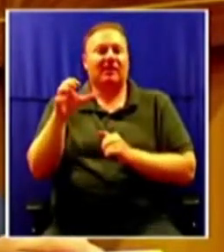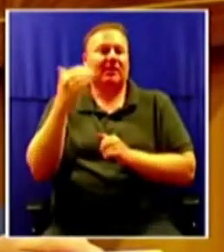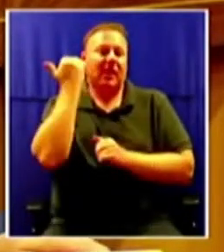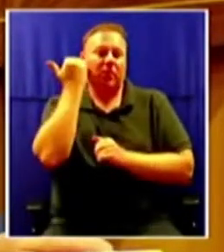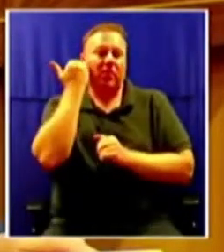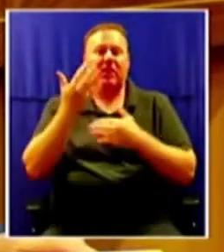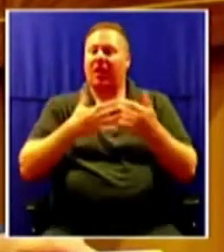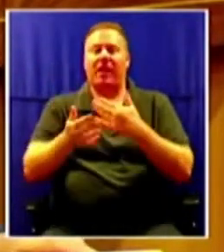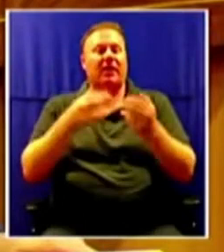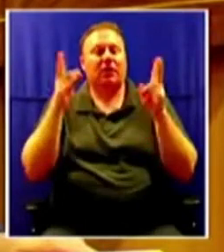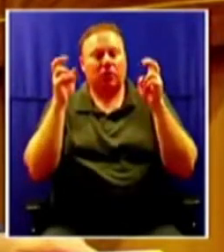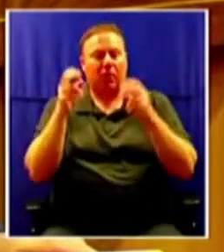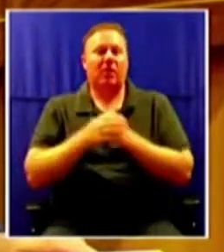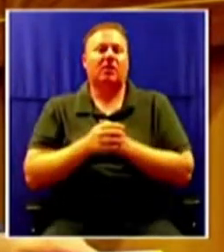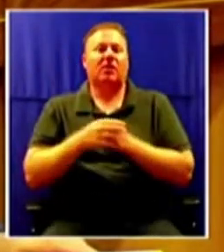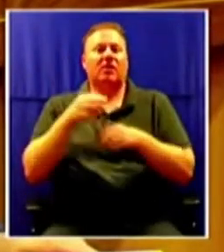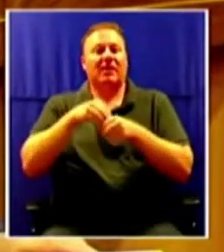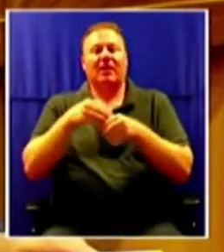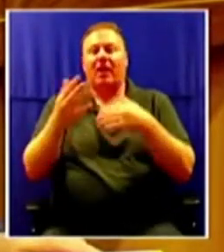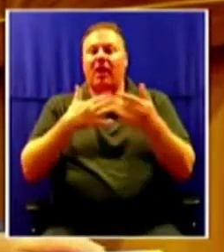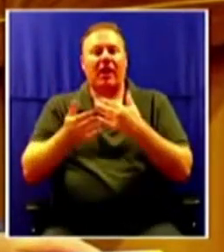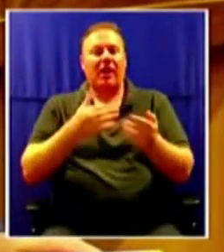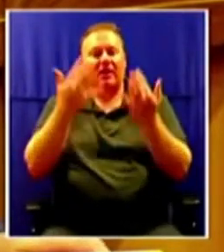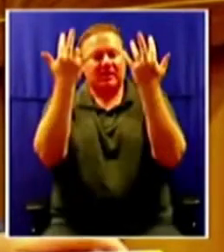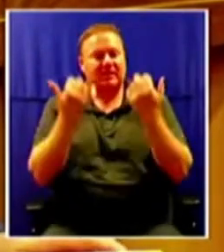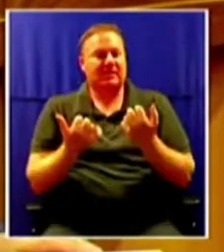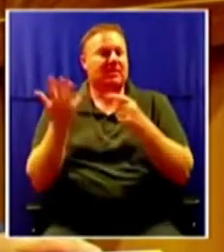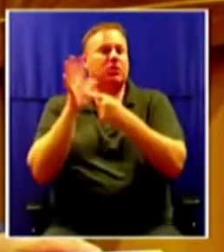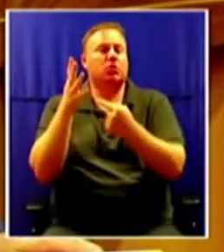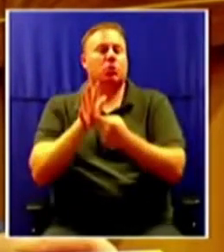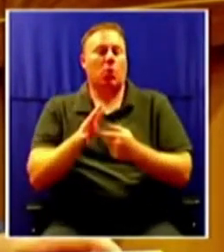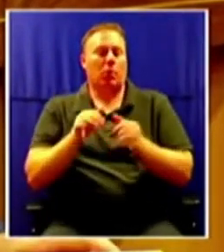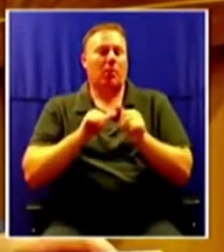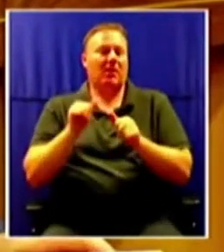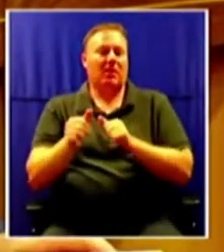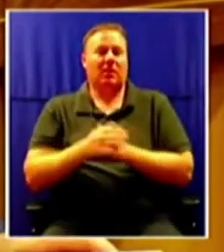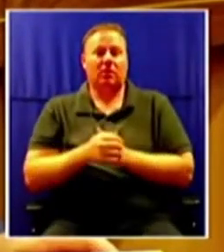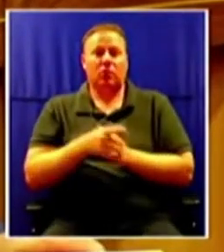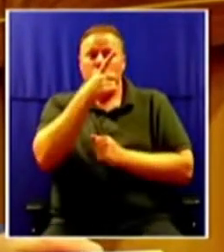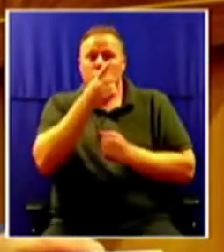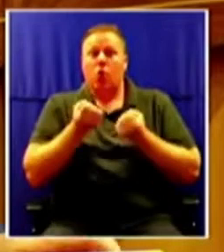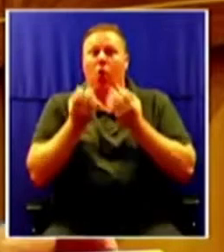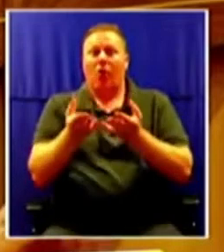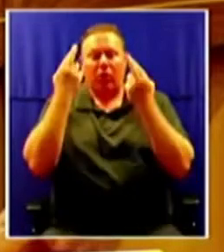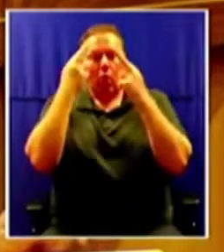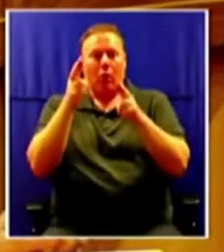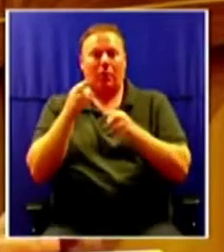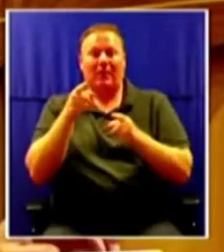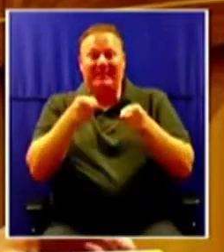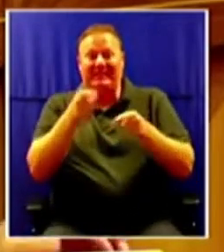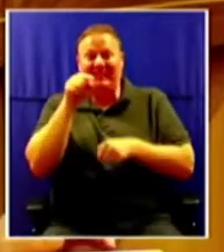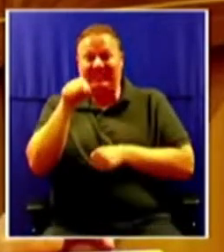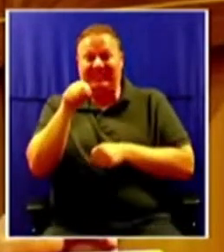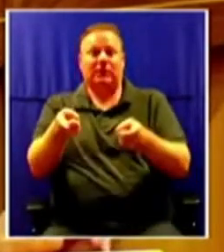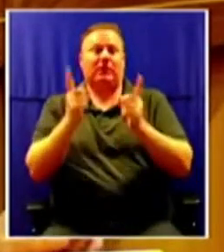any topic, on almost any metric. You offered hope, and that's dangerous. Since your election,